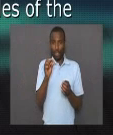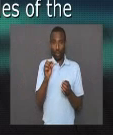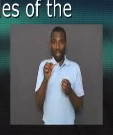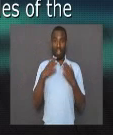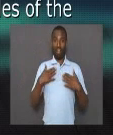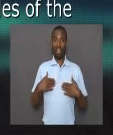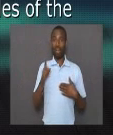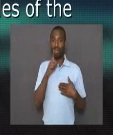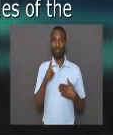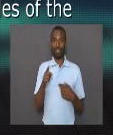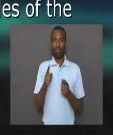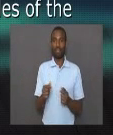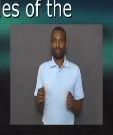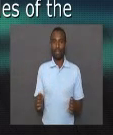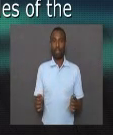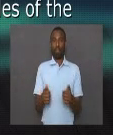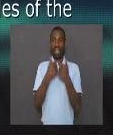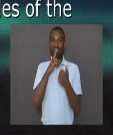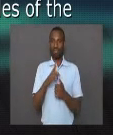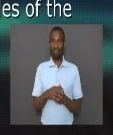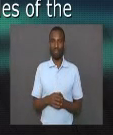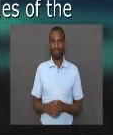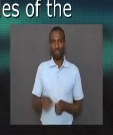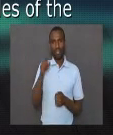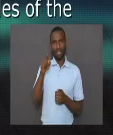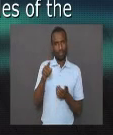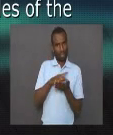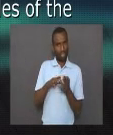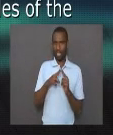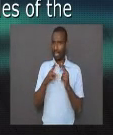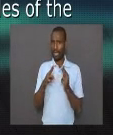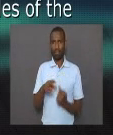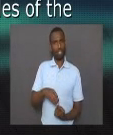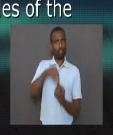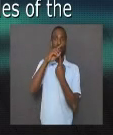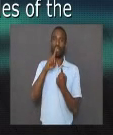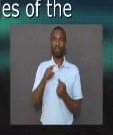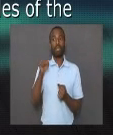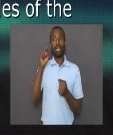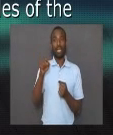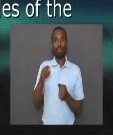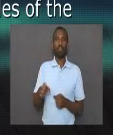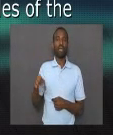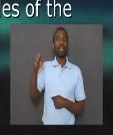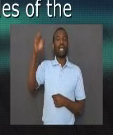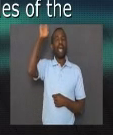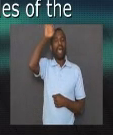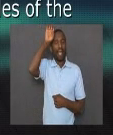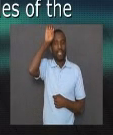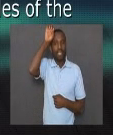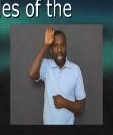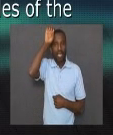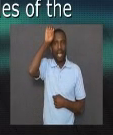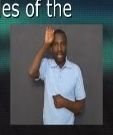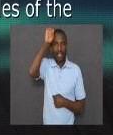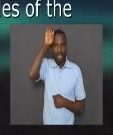This discovery was an especially important one in Einstein's studies, which